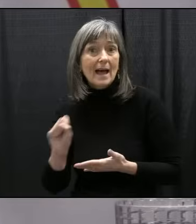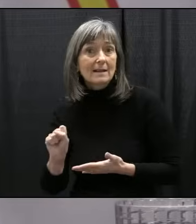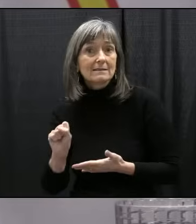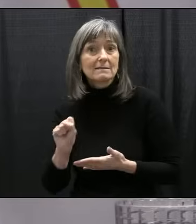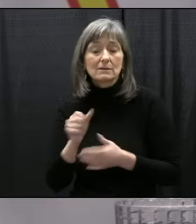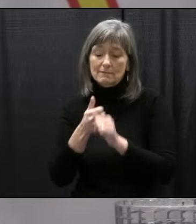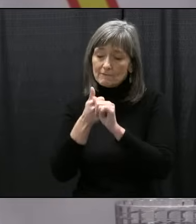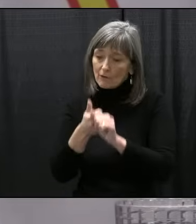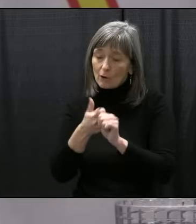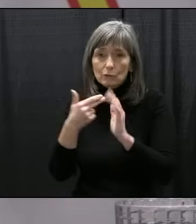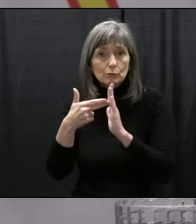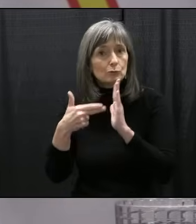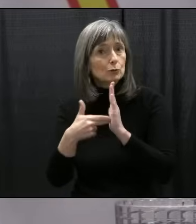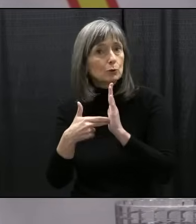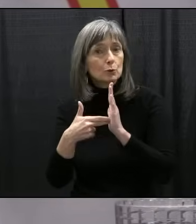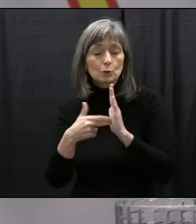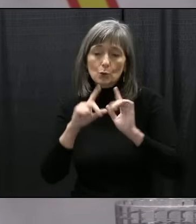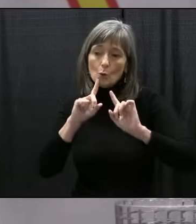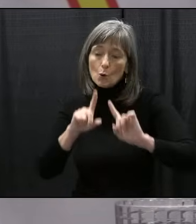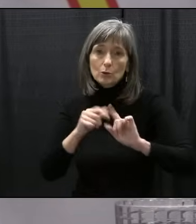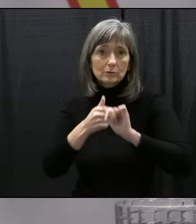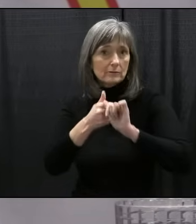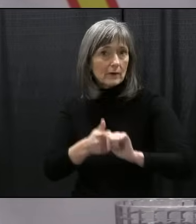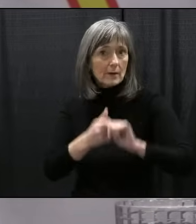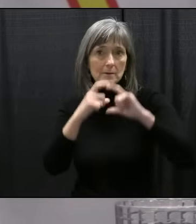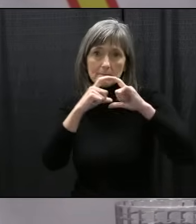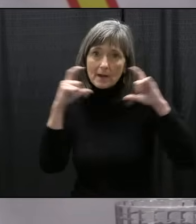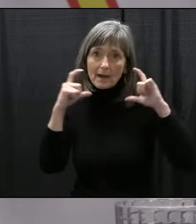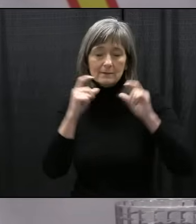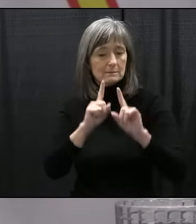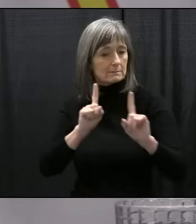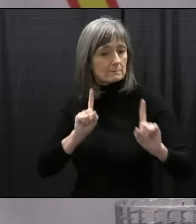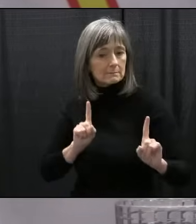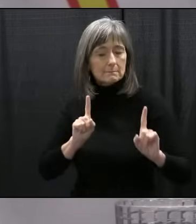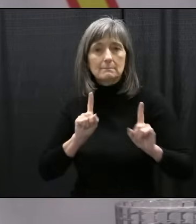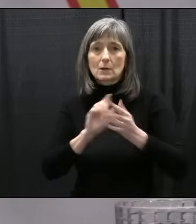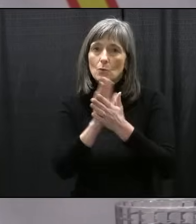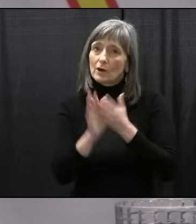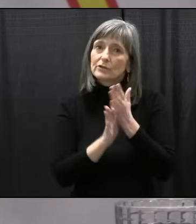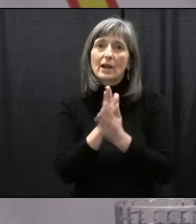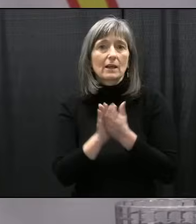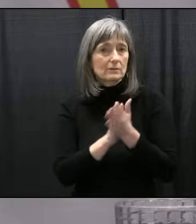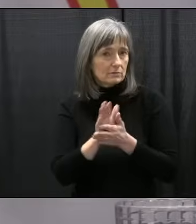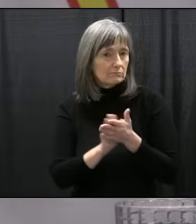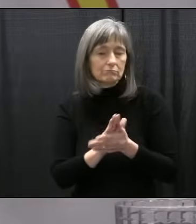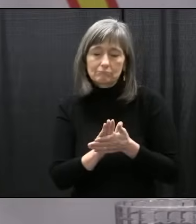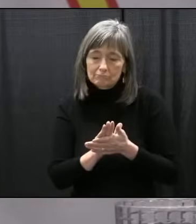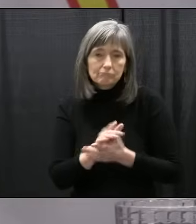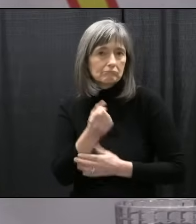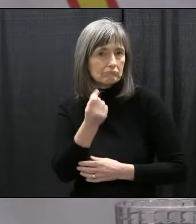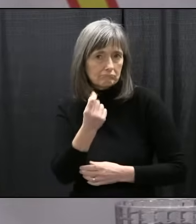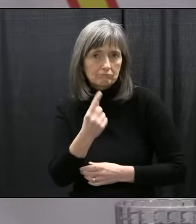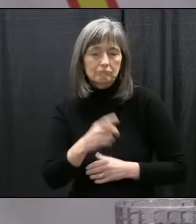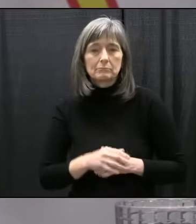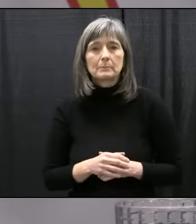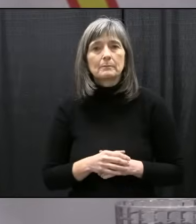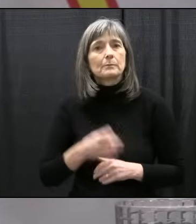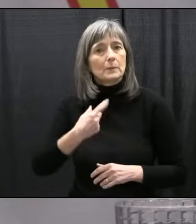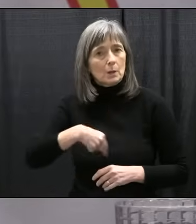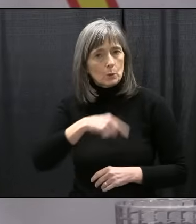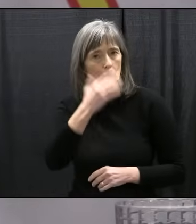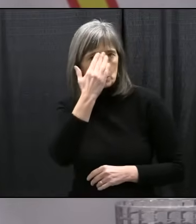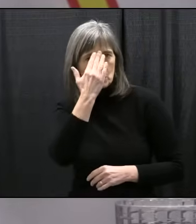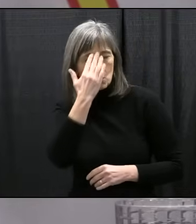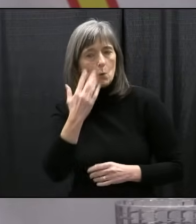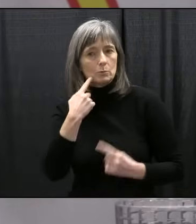following public health guidance and orders, wearing your masks, keeping your distance, and washing your hands. We all know how effective